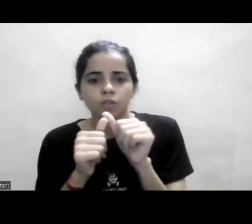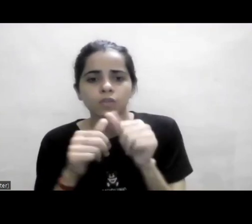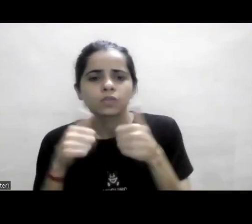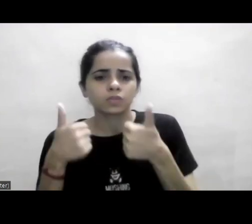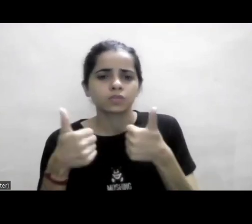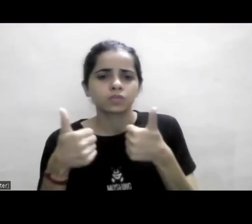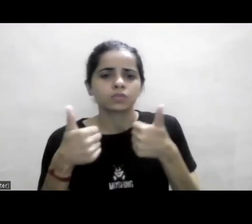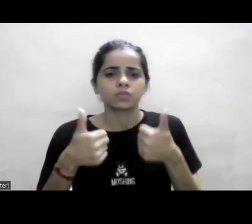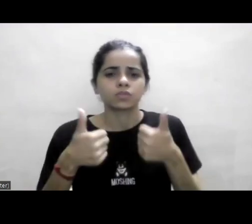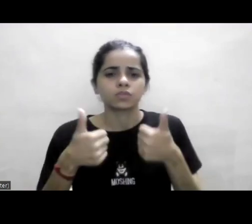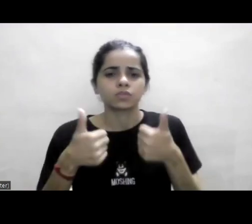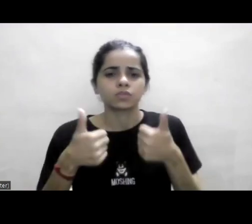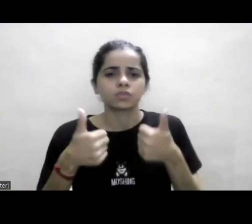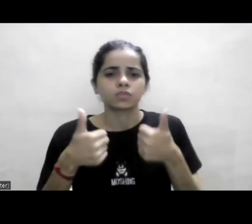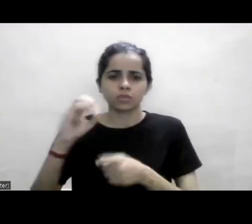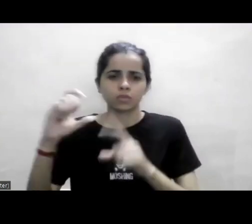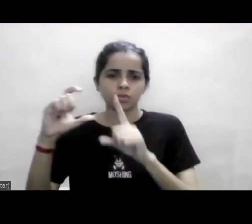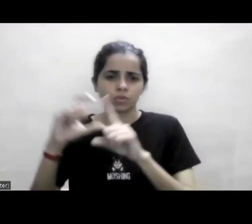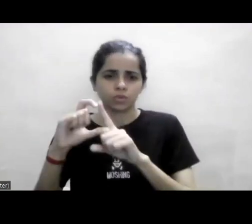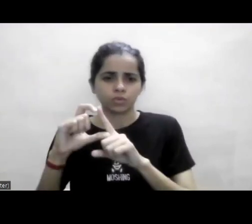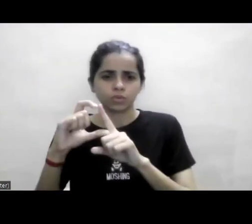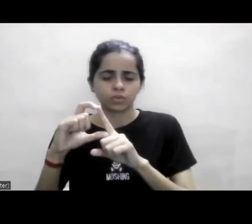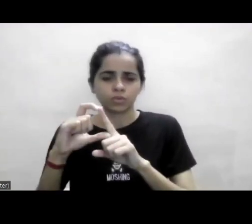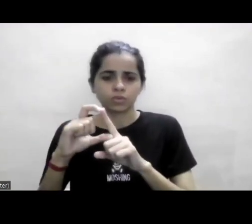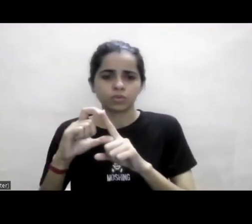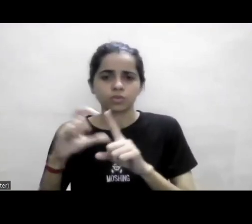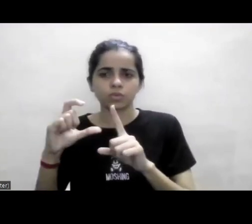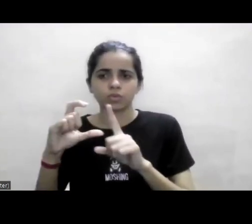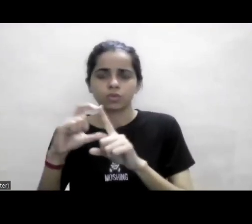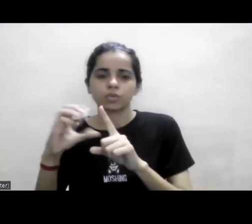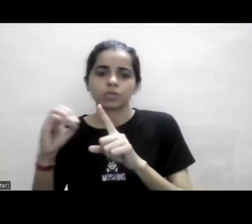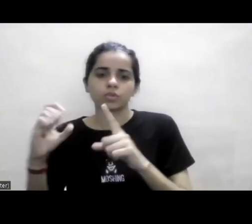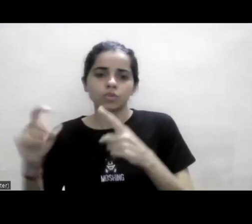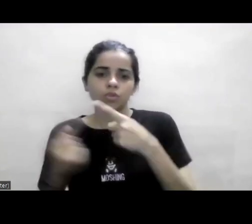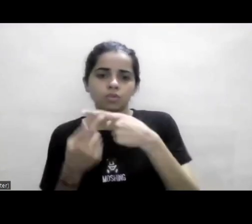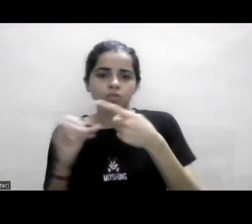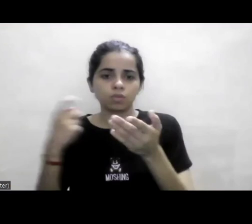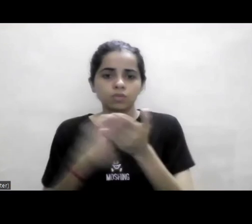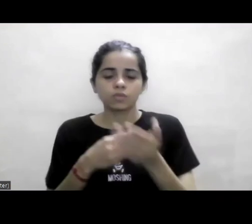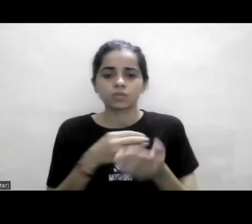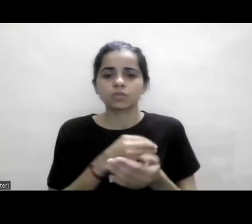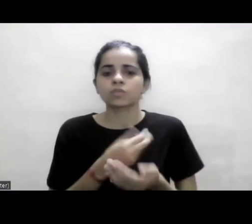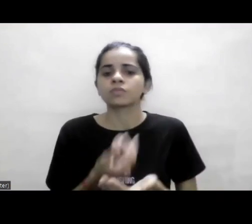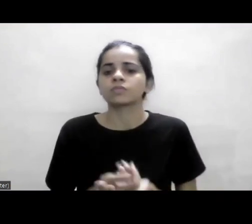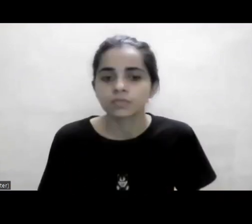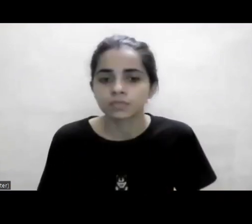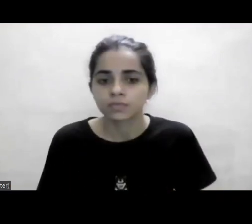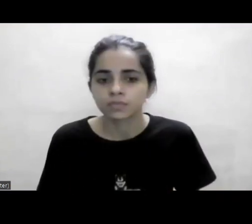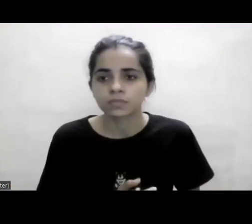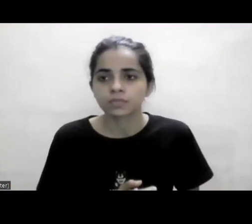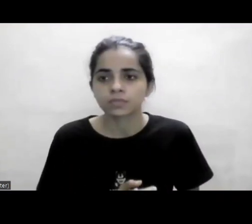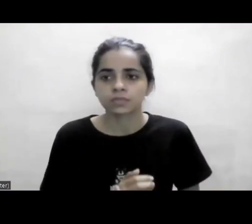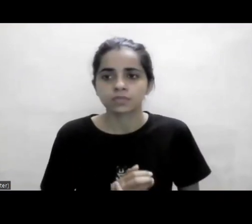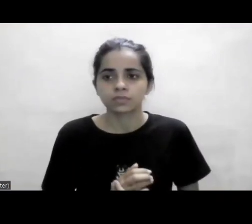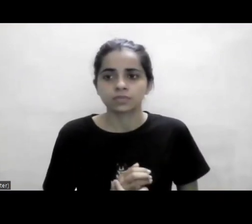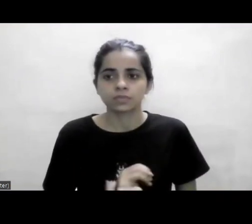Doctor. Somebody just mentioned on the group. All right. Thank you. Yeah. Nonita? Yes.